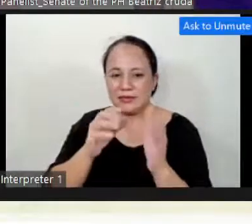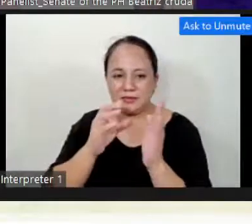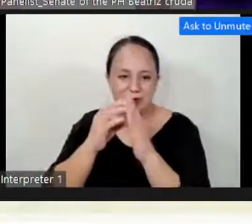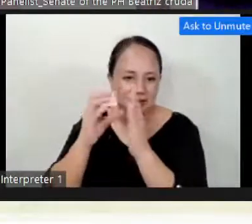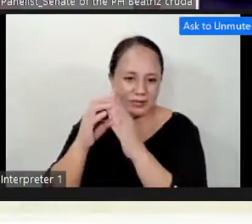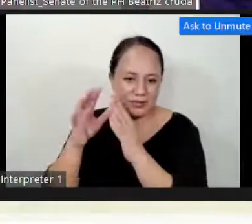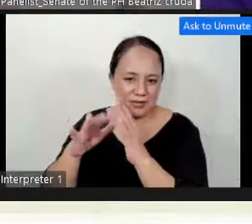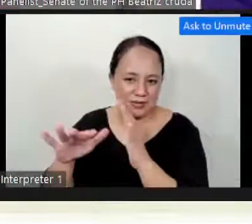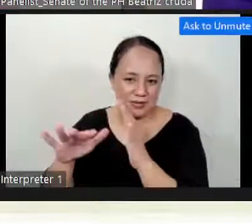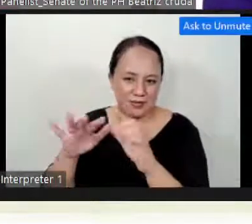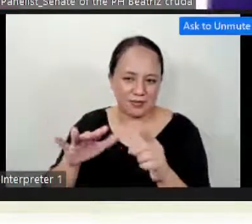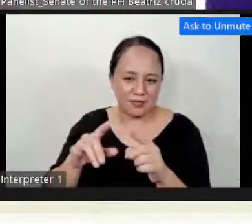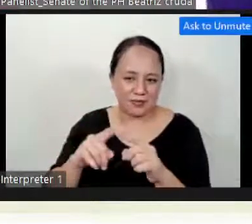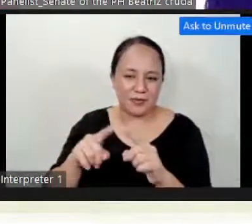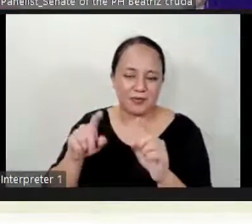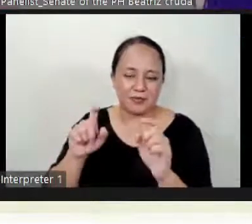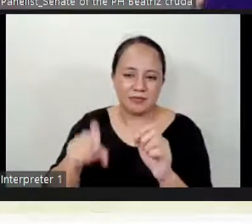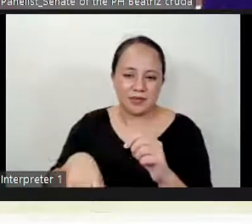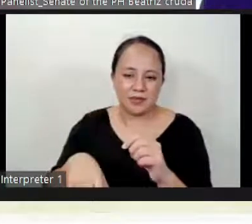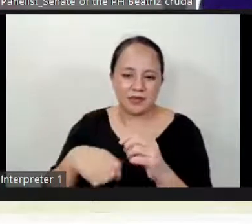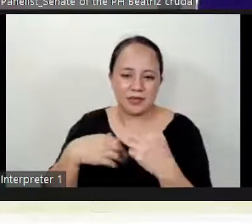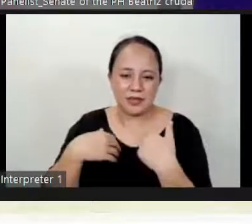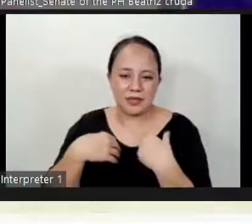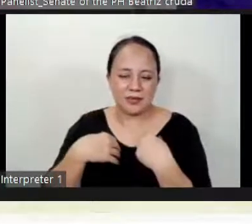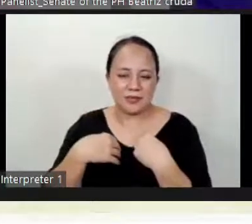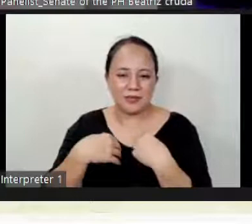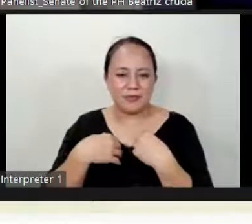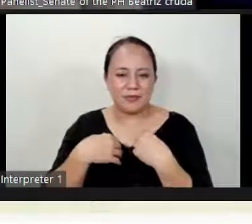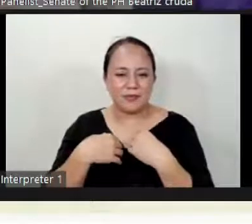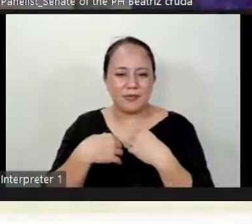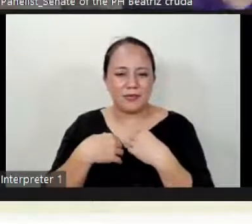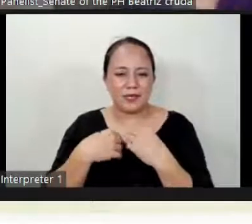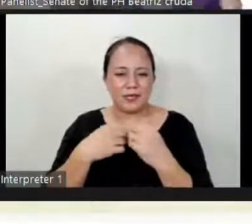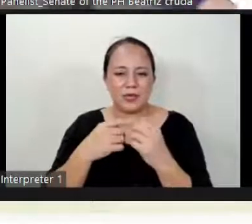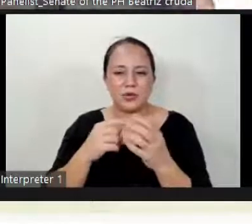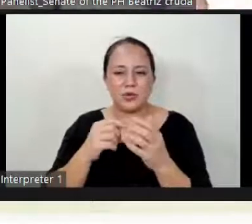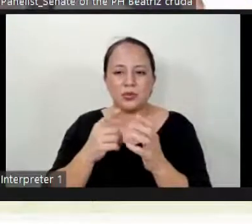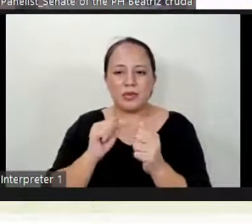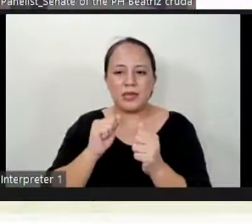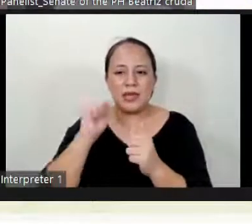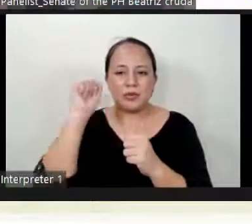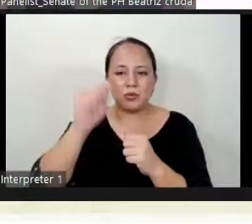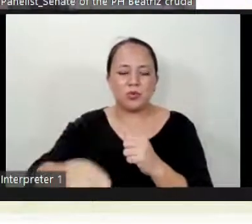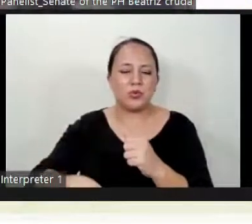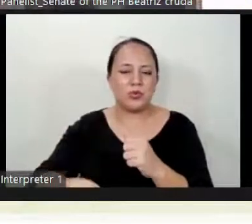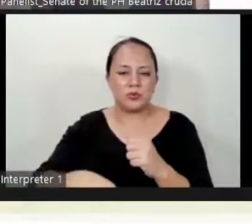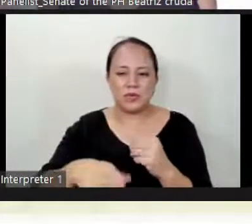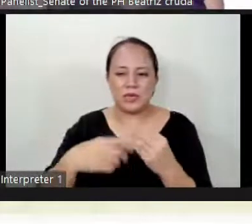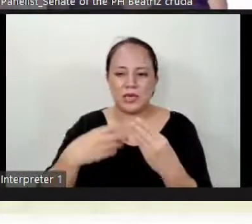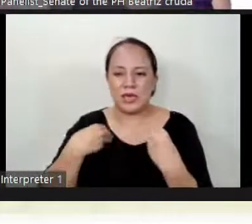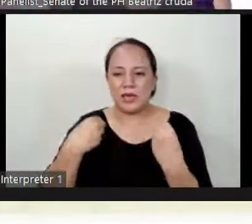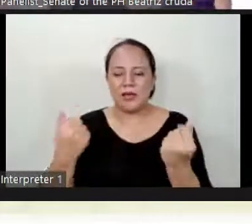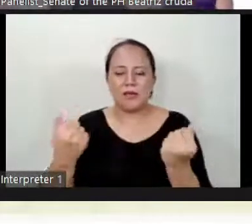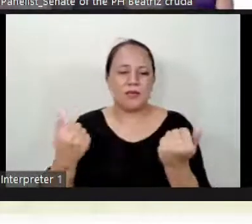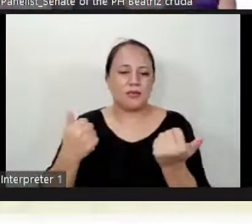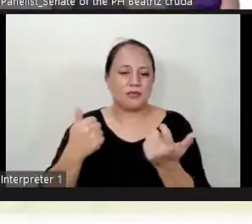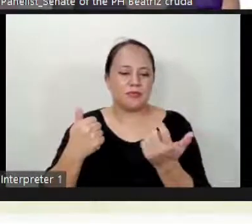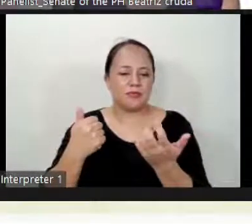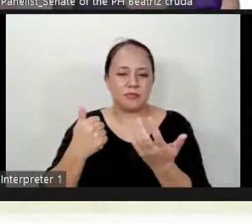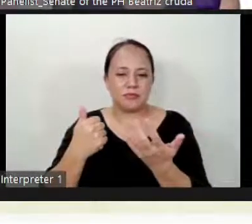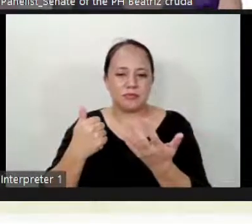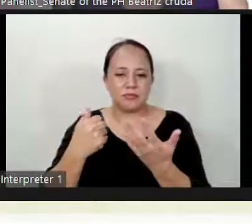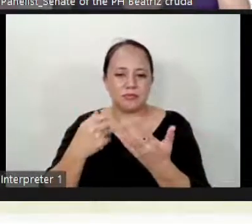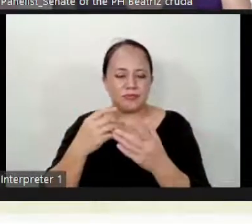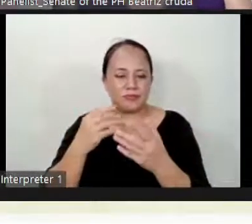Usually, deprived talaga yung malayo sa health facilities. So how do we bring it down